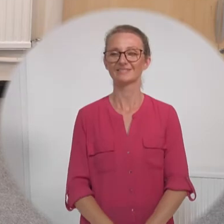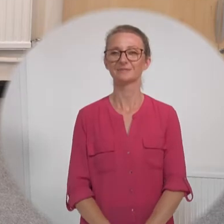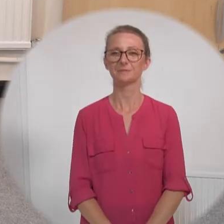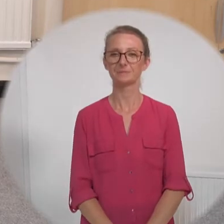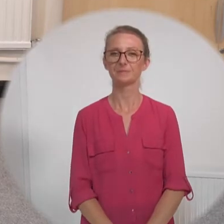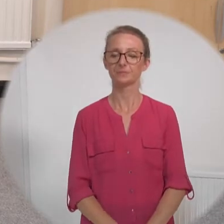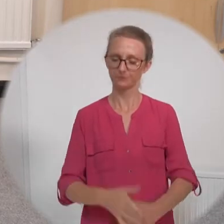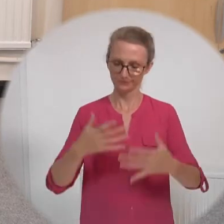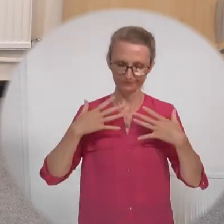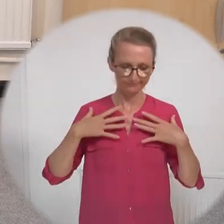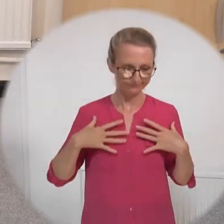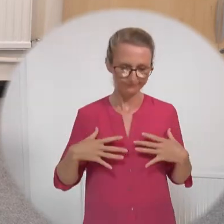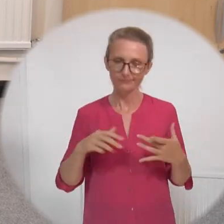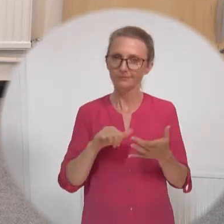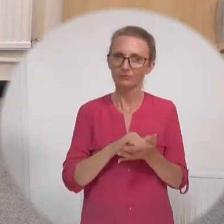Check your posture.